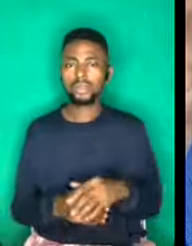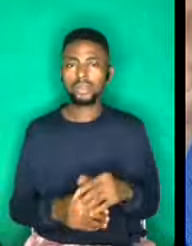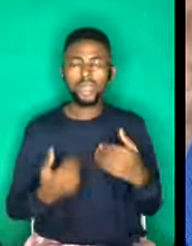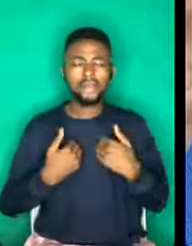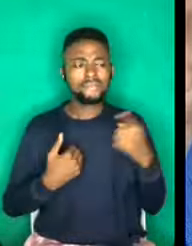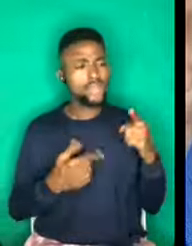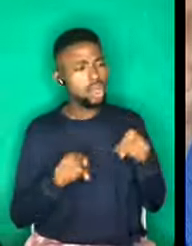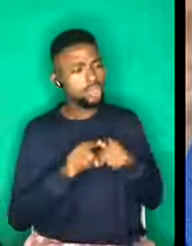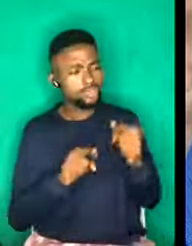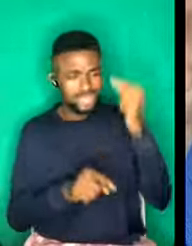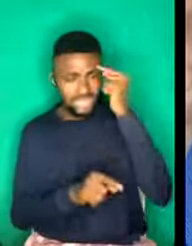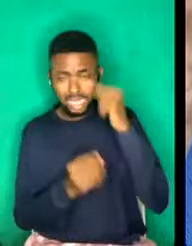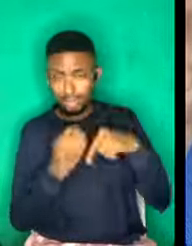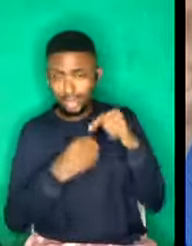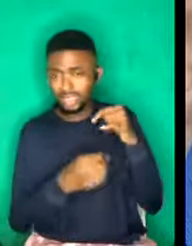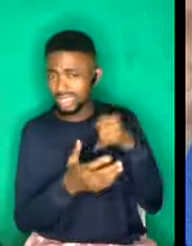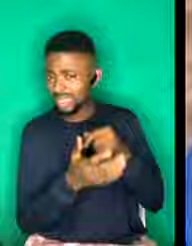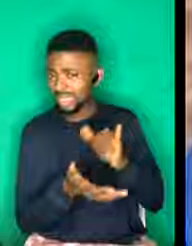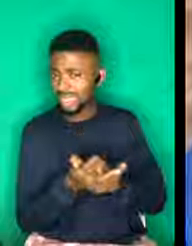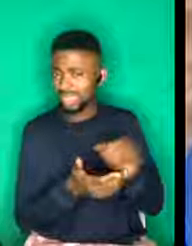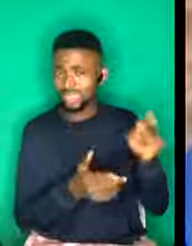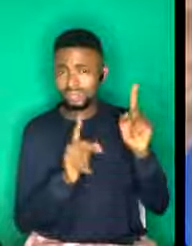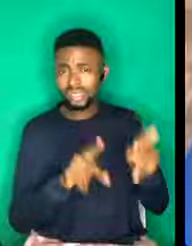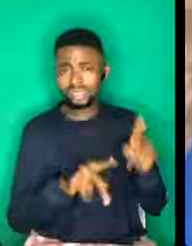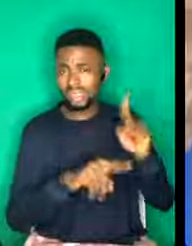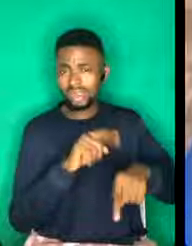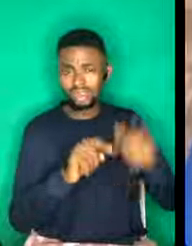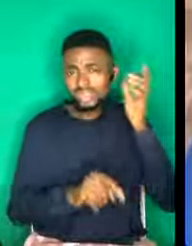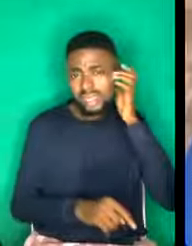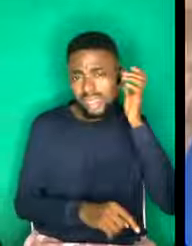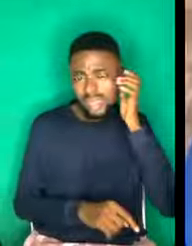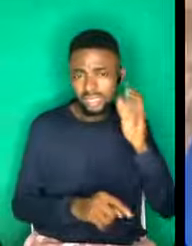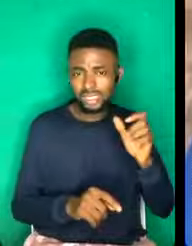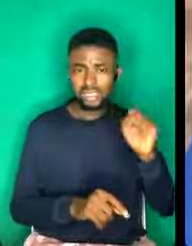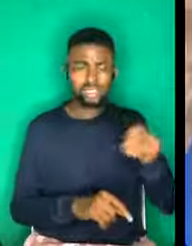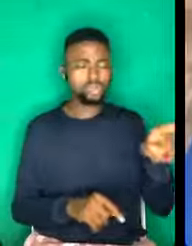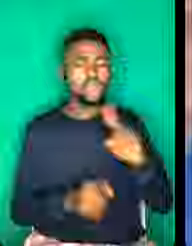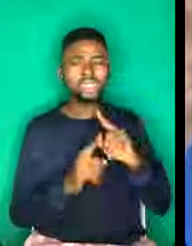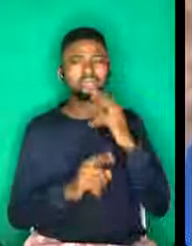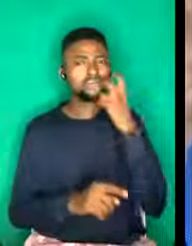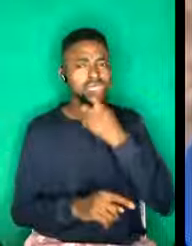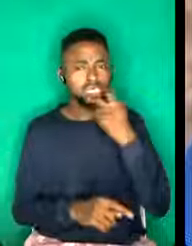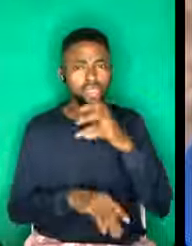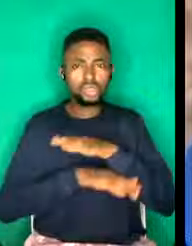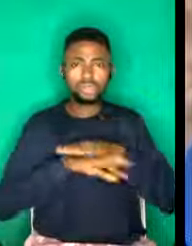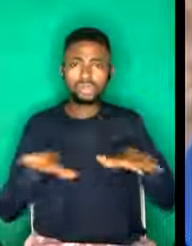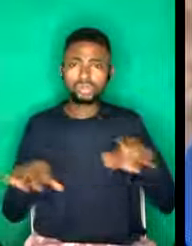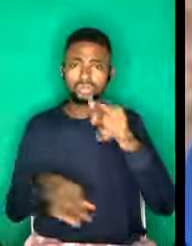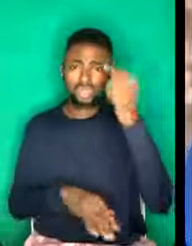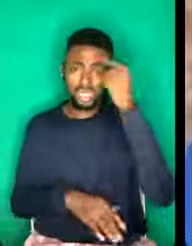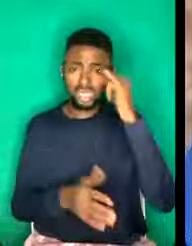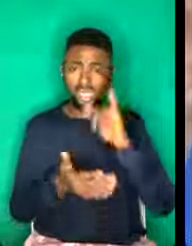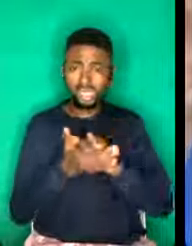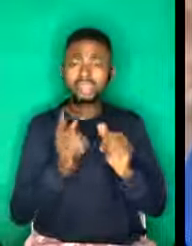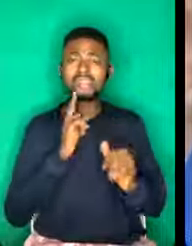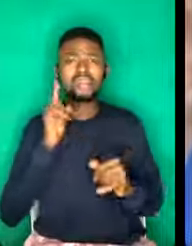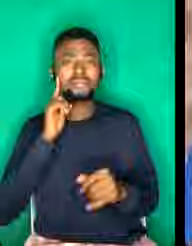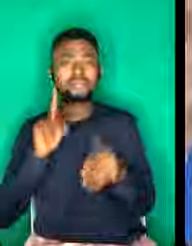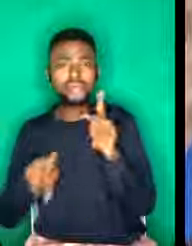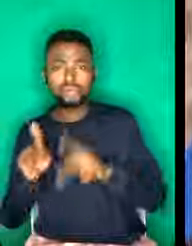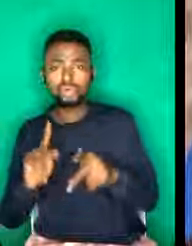person cannot hear you and yet you're speaking? Don't you think the deaf person also deserves the right to think that you're also gossiping about the